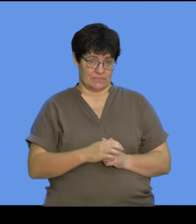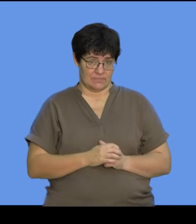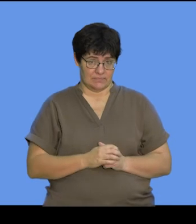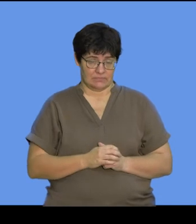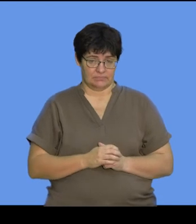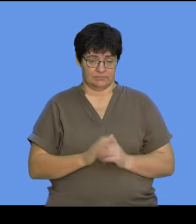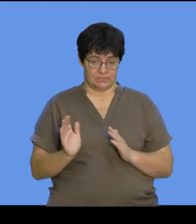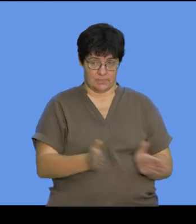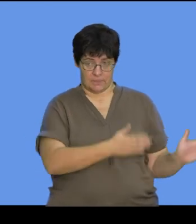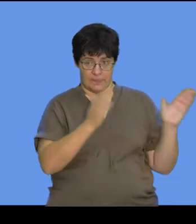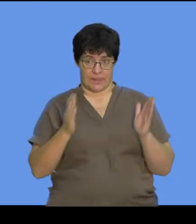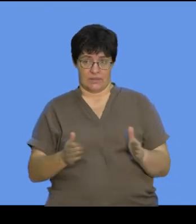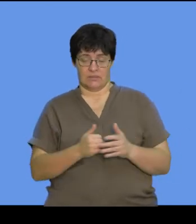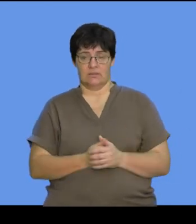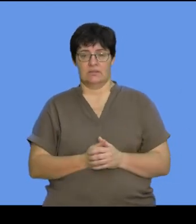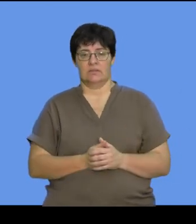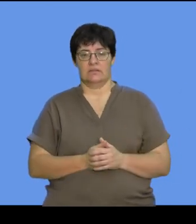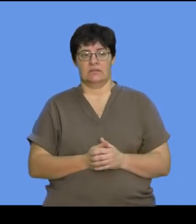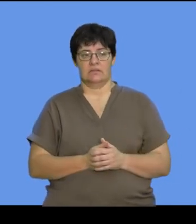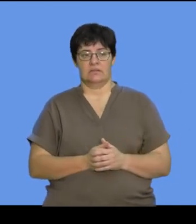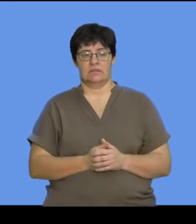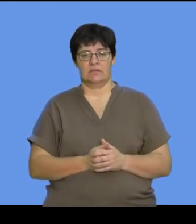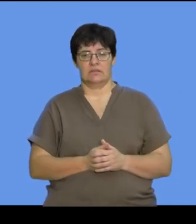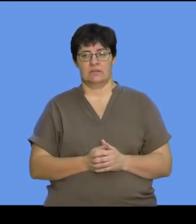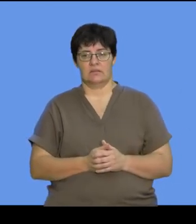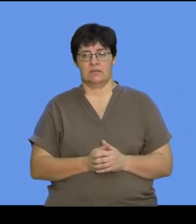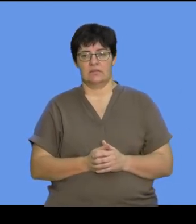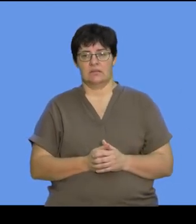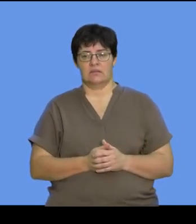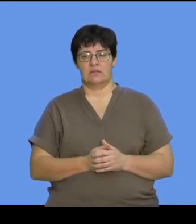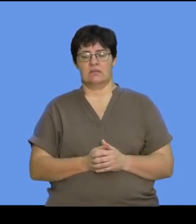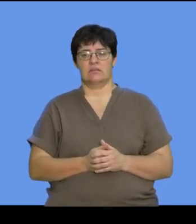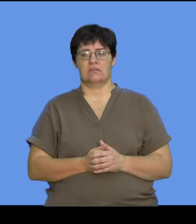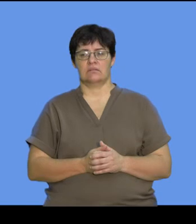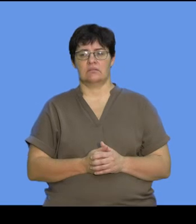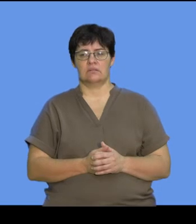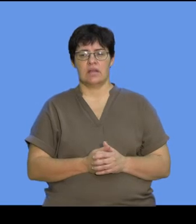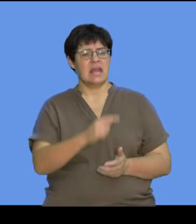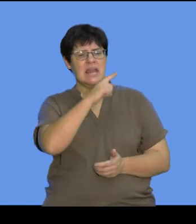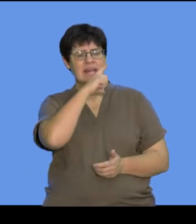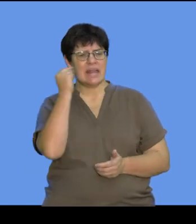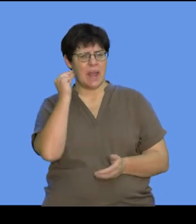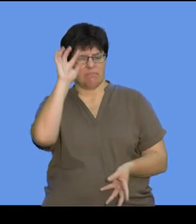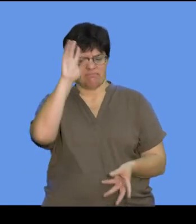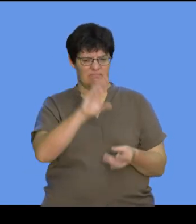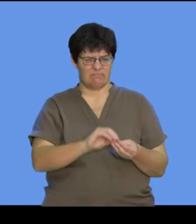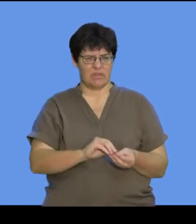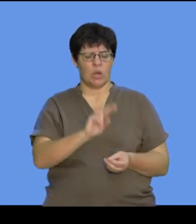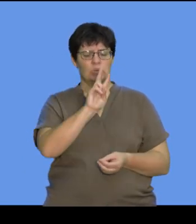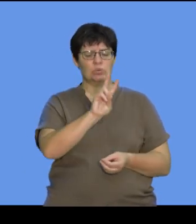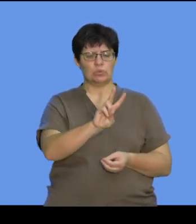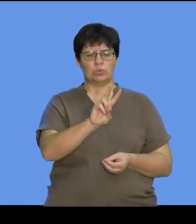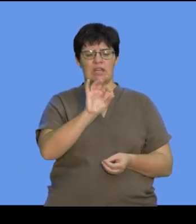Cool. Let's move on to a few more questions. What is the collective name for the